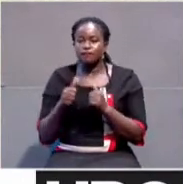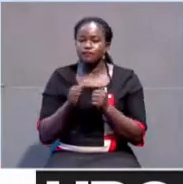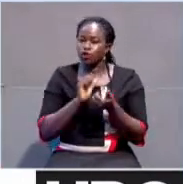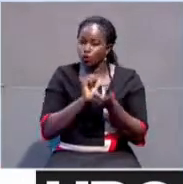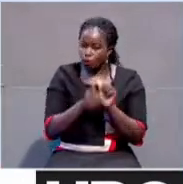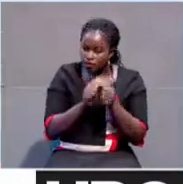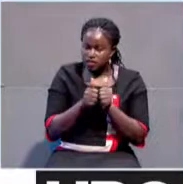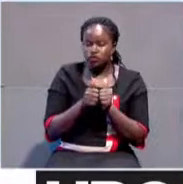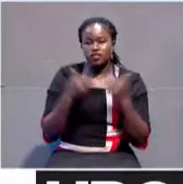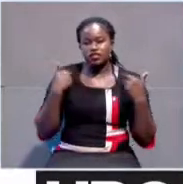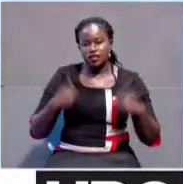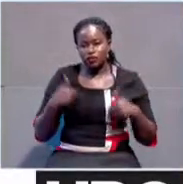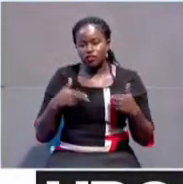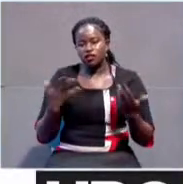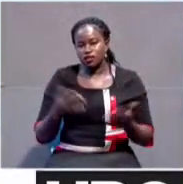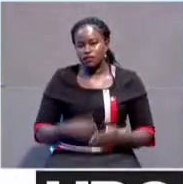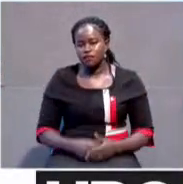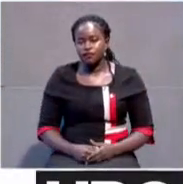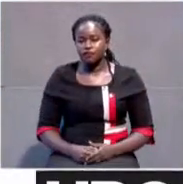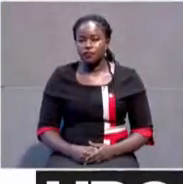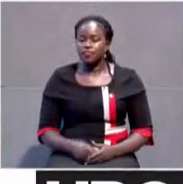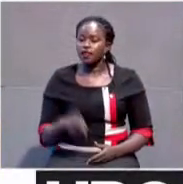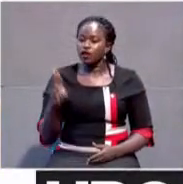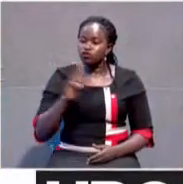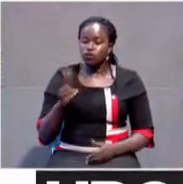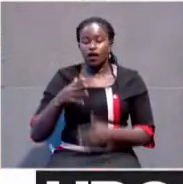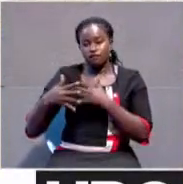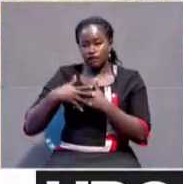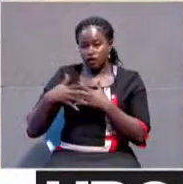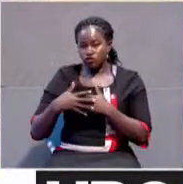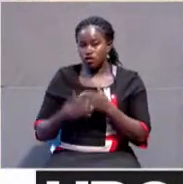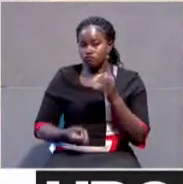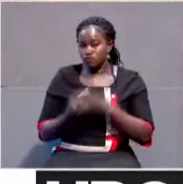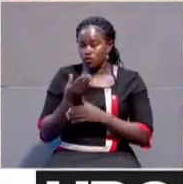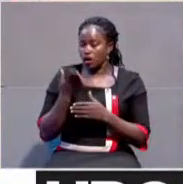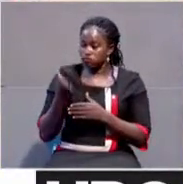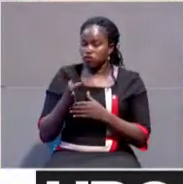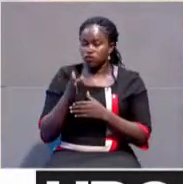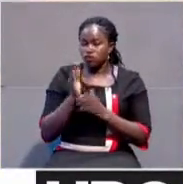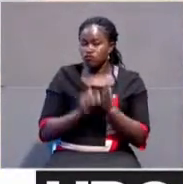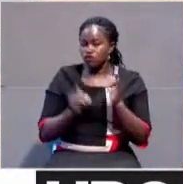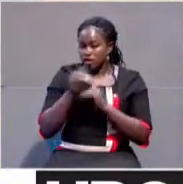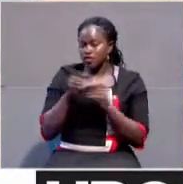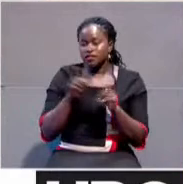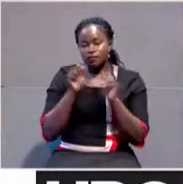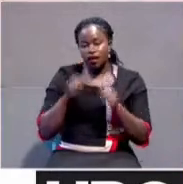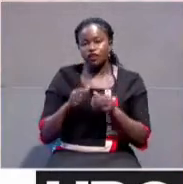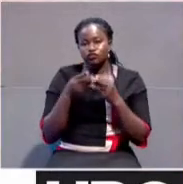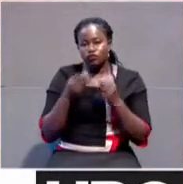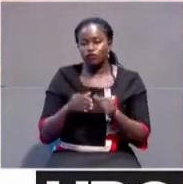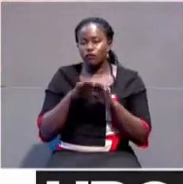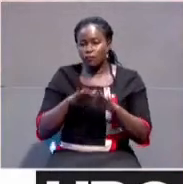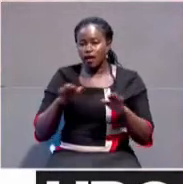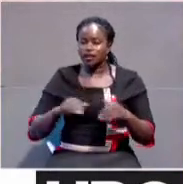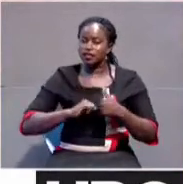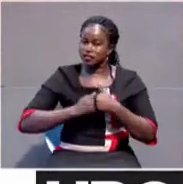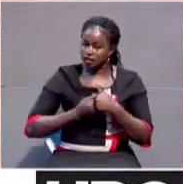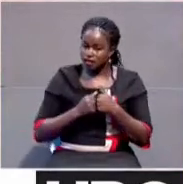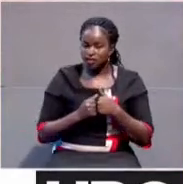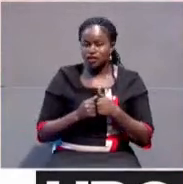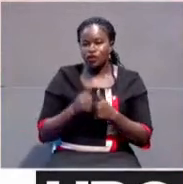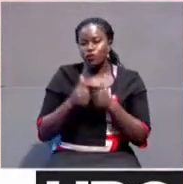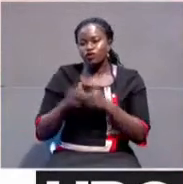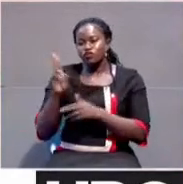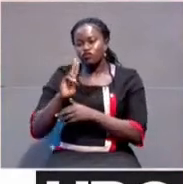healthy. Establishing this sugar factory in Bugiri could solve the market challenges that sugarcane